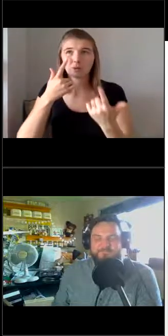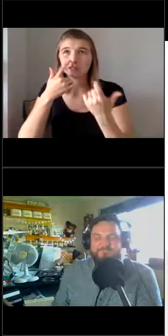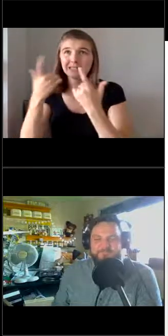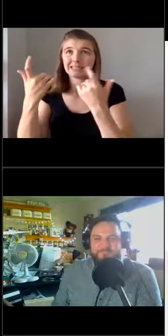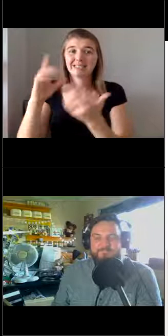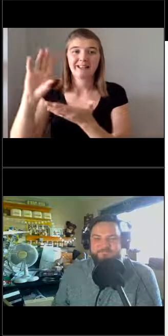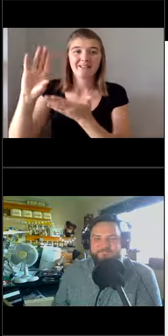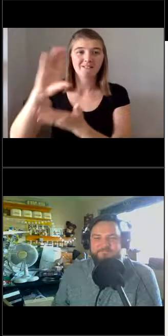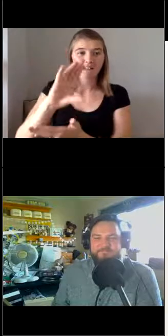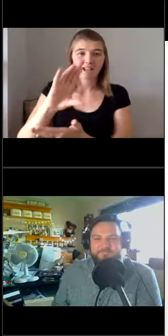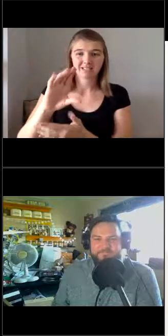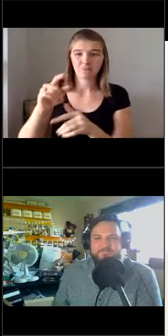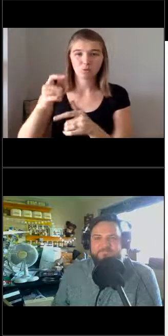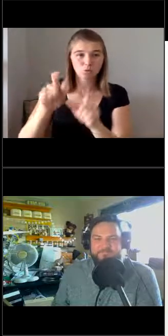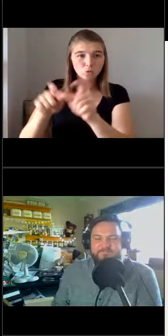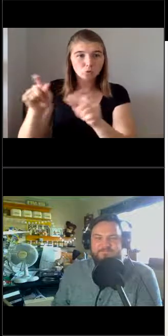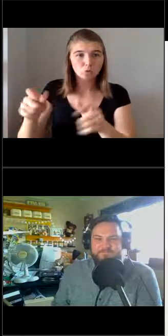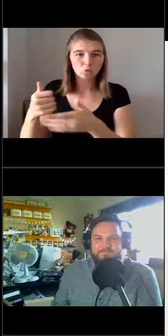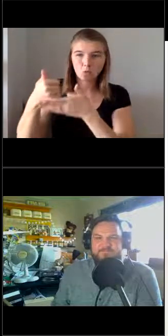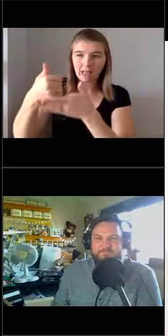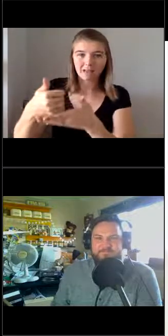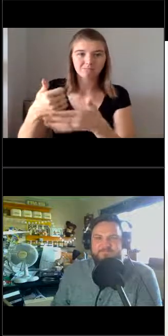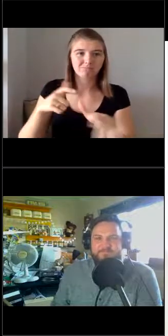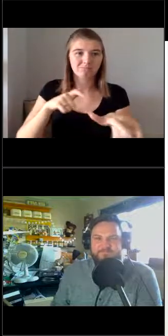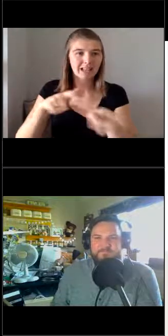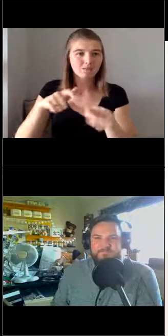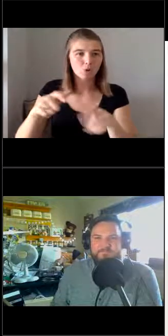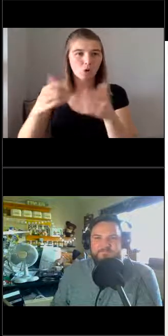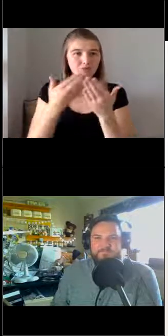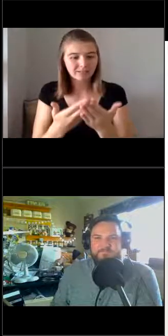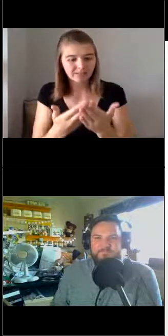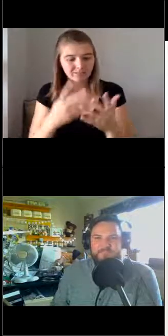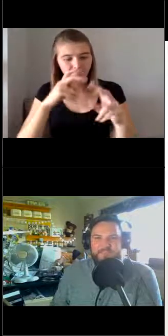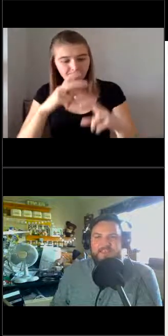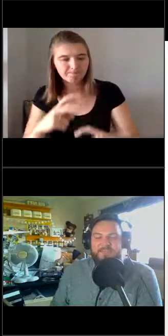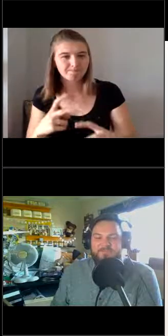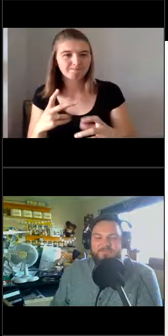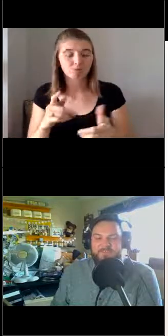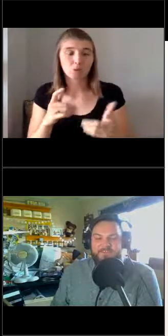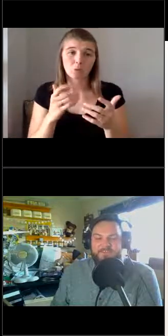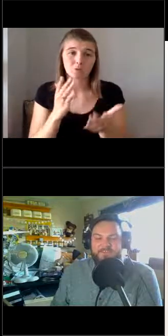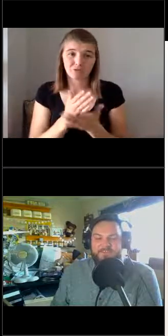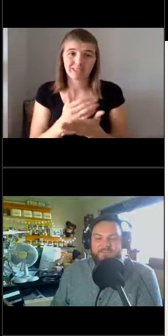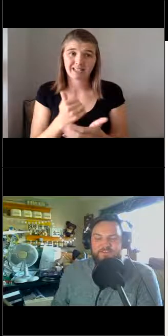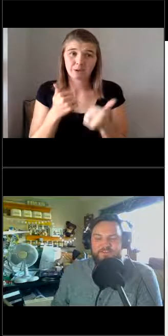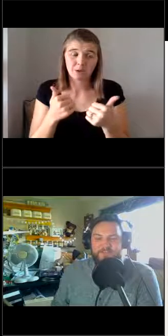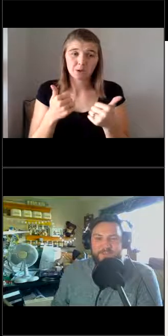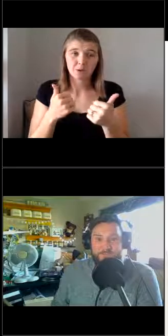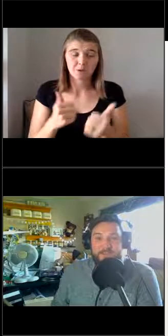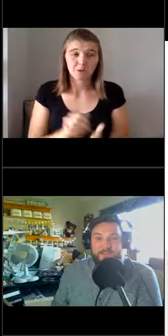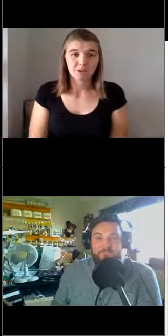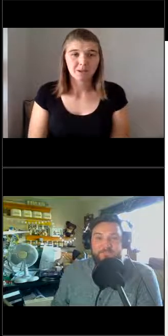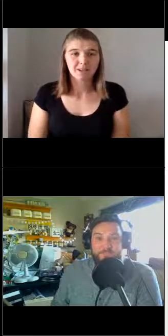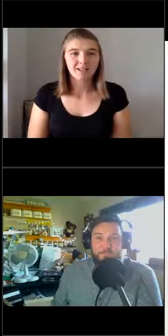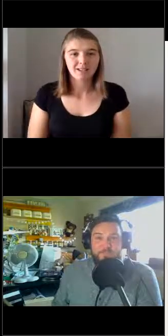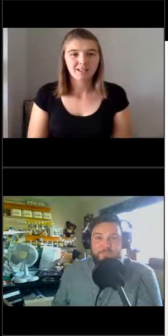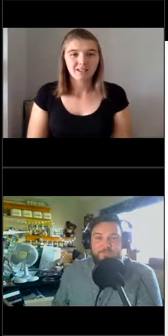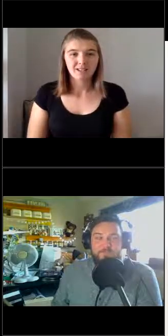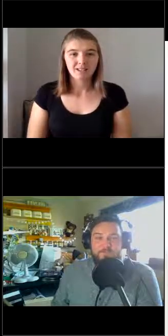to tie them over in terms of research. So that's great. Yeah. It sounds like you've received plenty